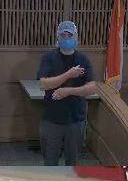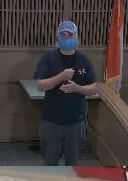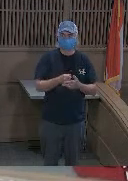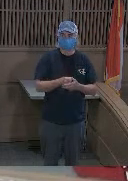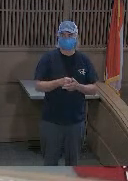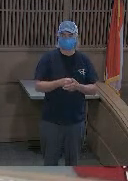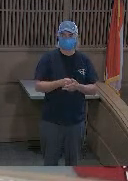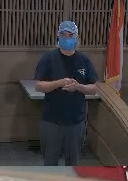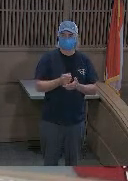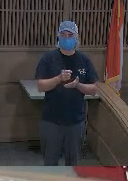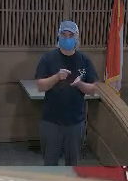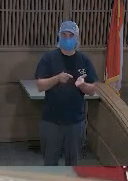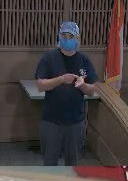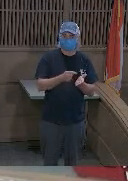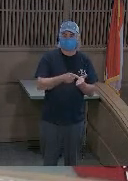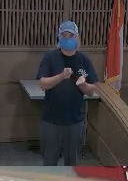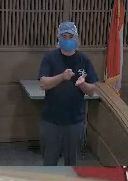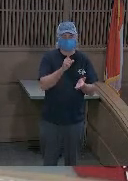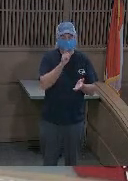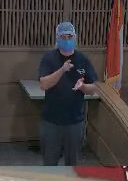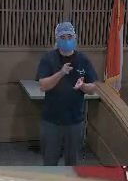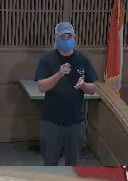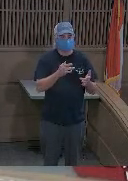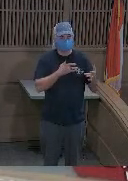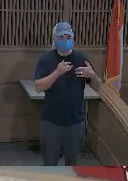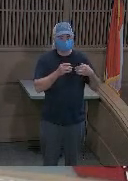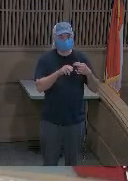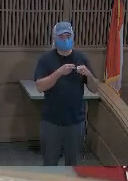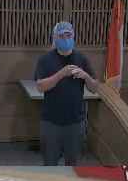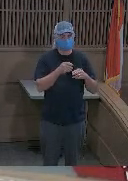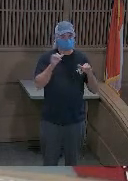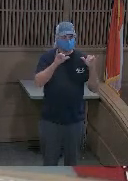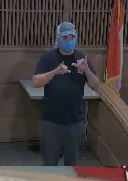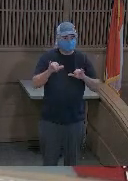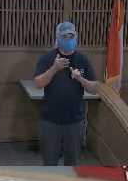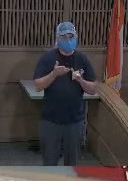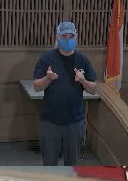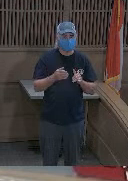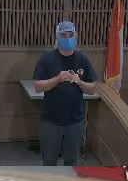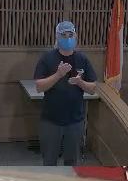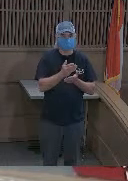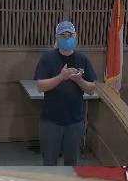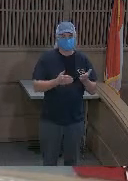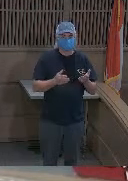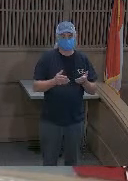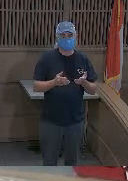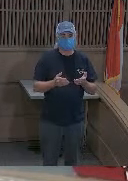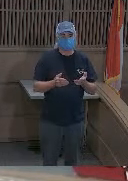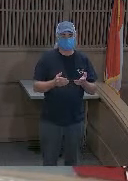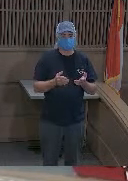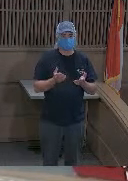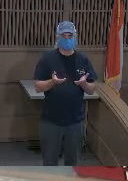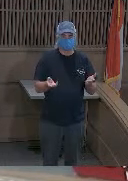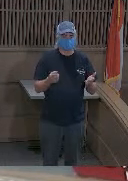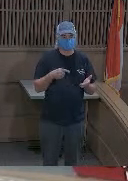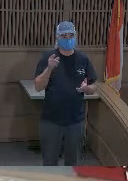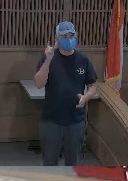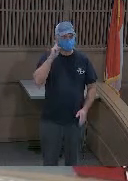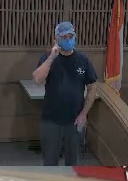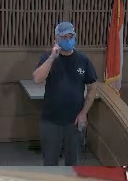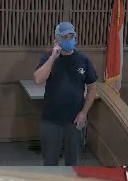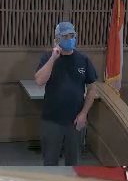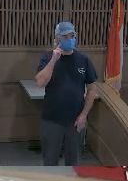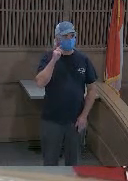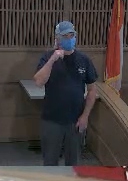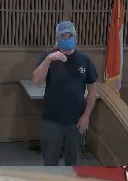they have legitimate concerns about the science. In some cases, they've heard wild stories about